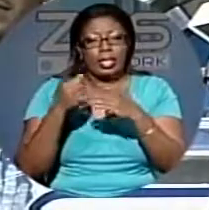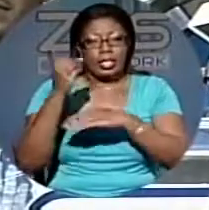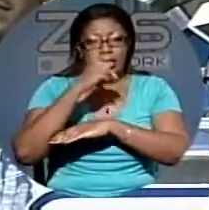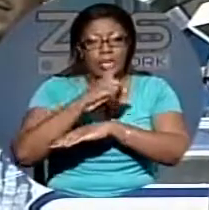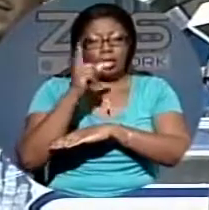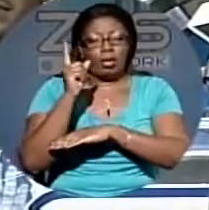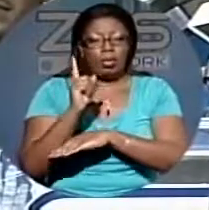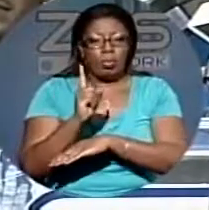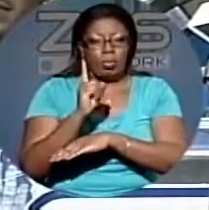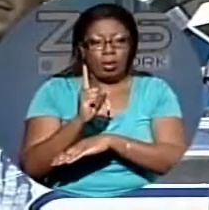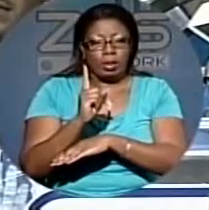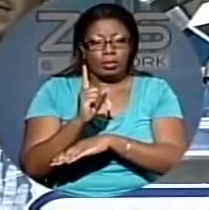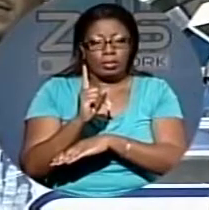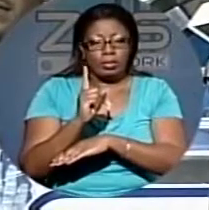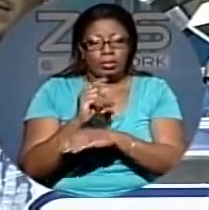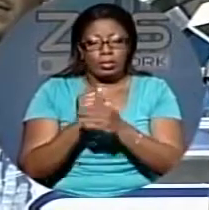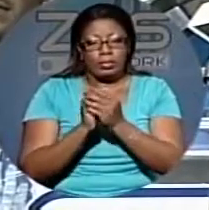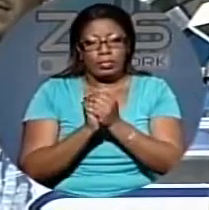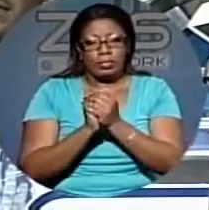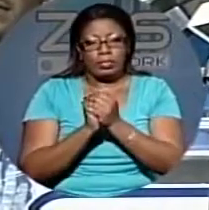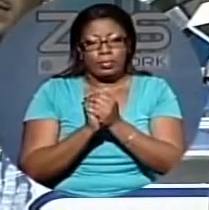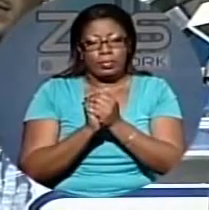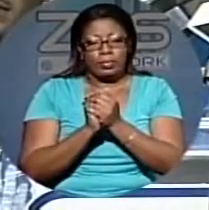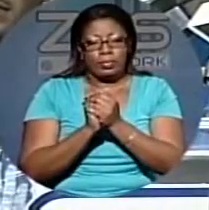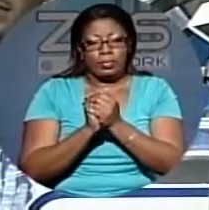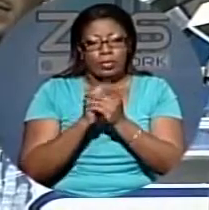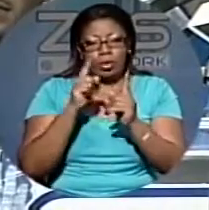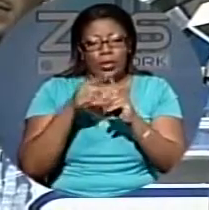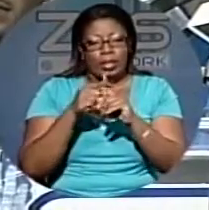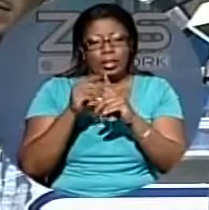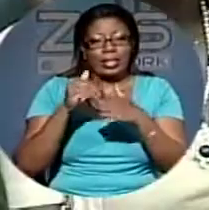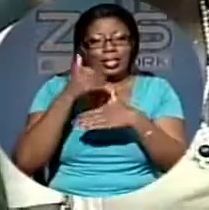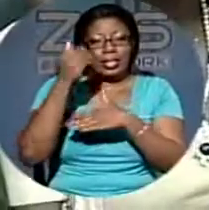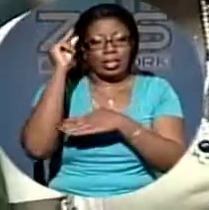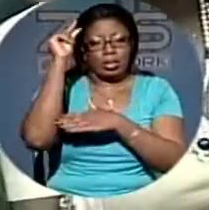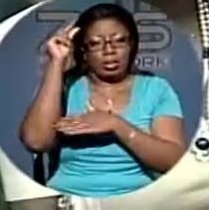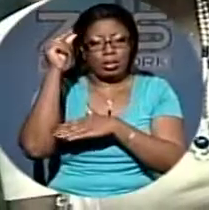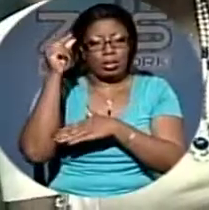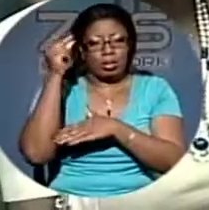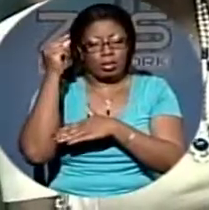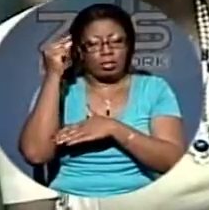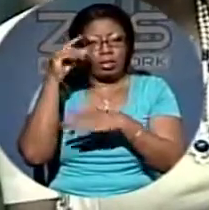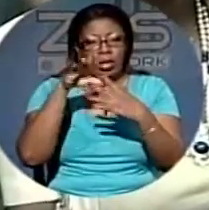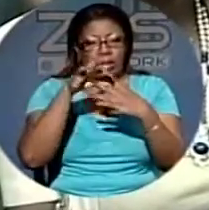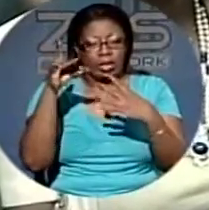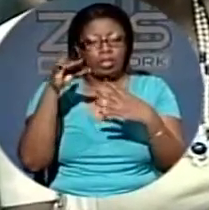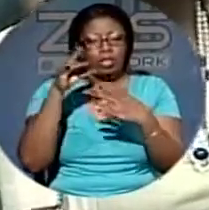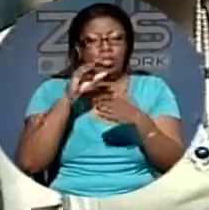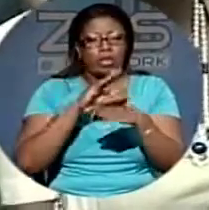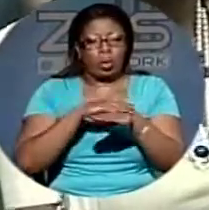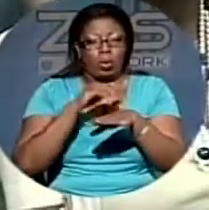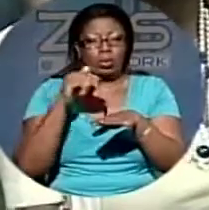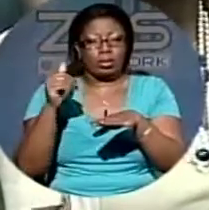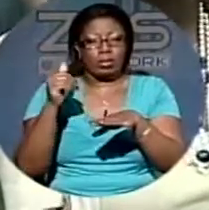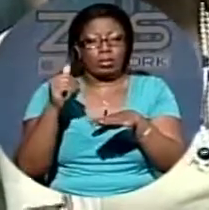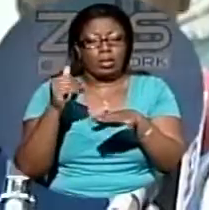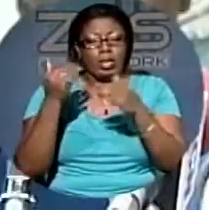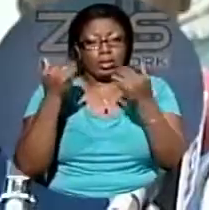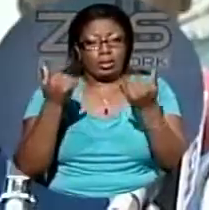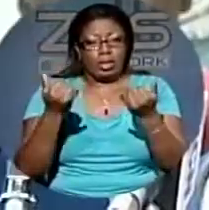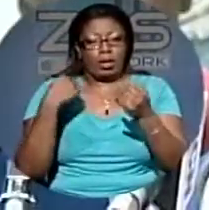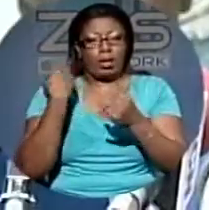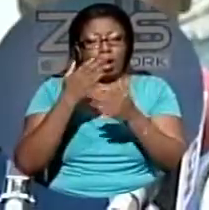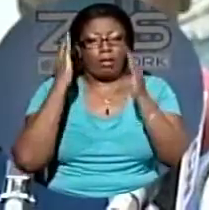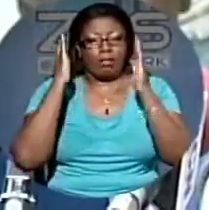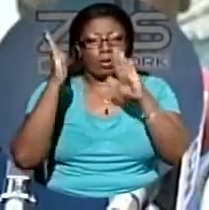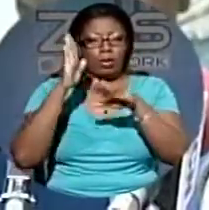upon assuming the helm of government whenever the next general elections are called. In this public forum, our